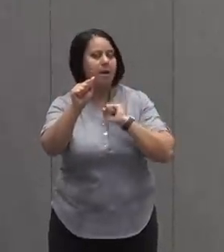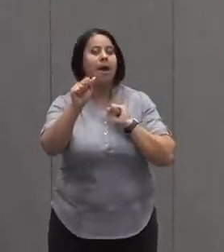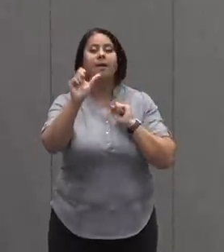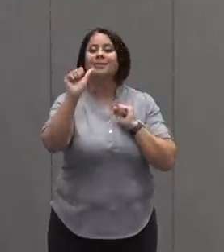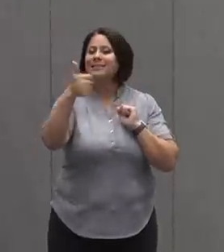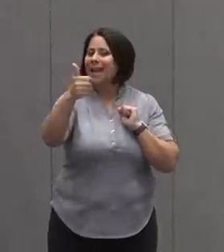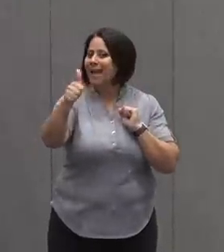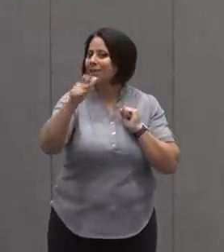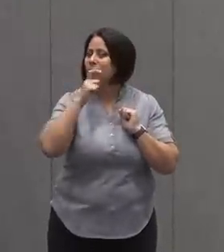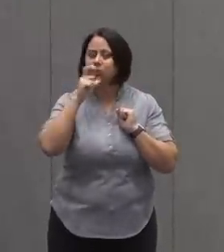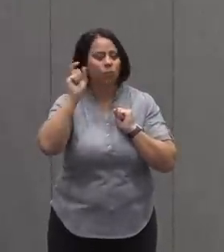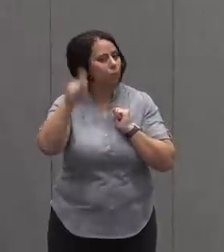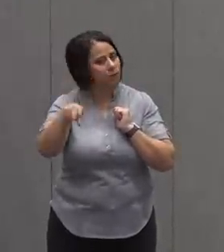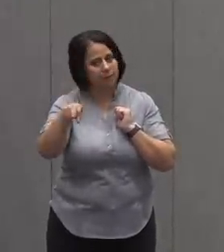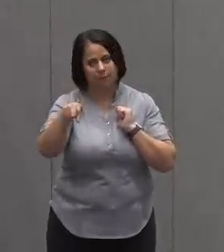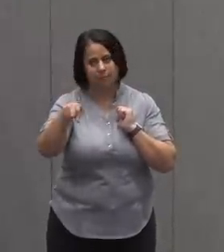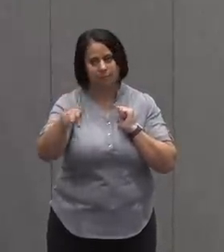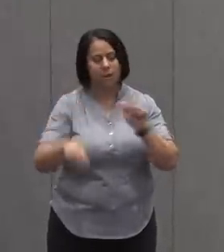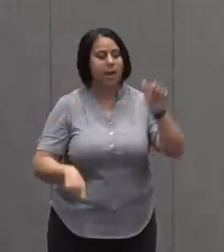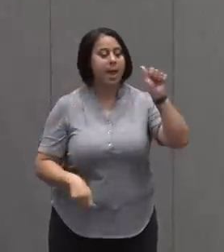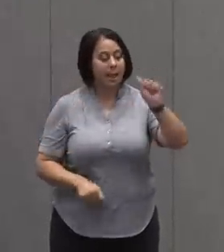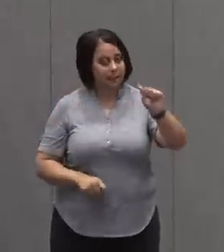what we have is ace,